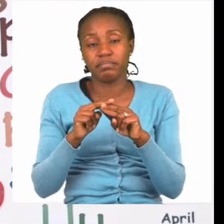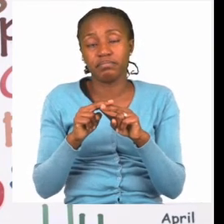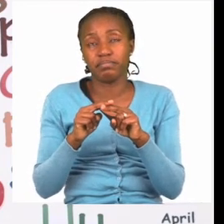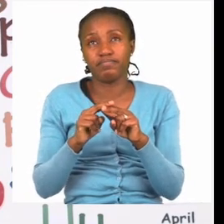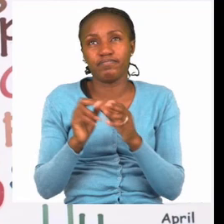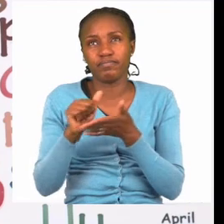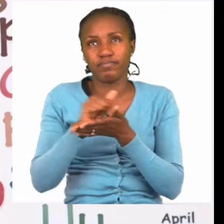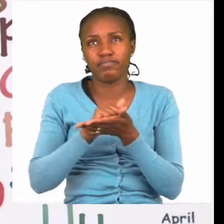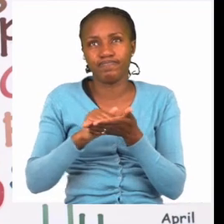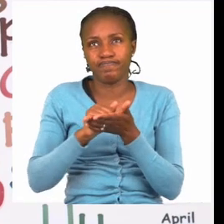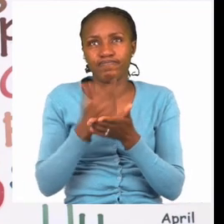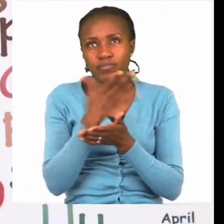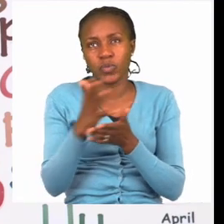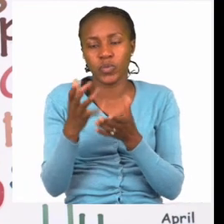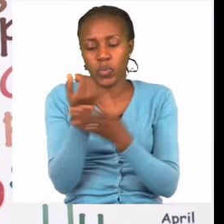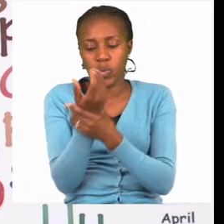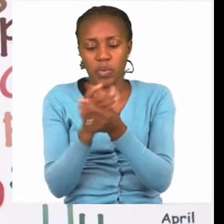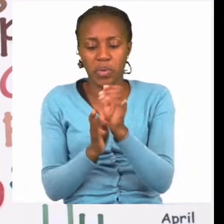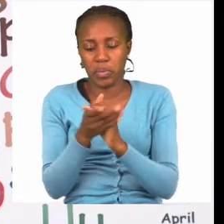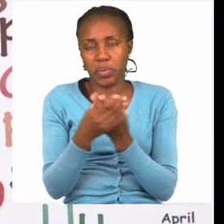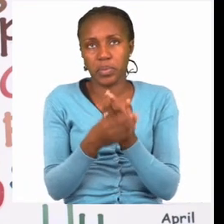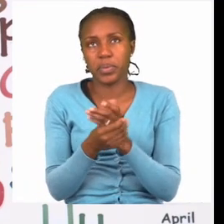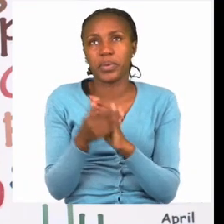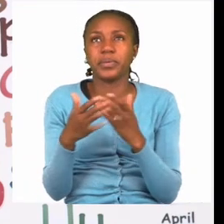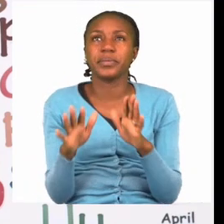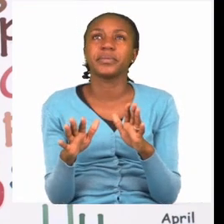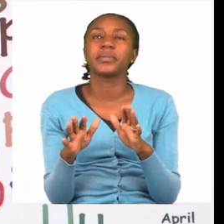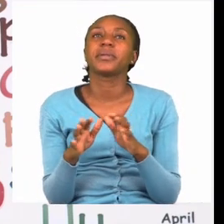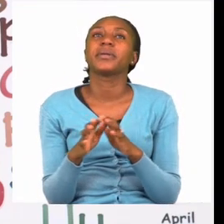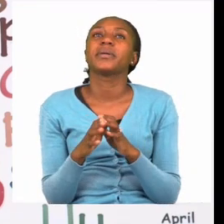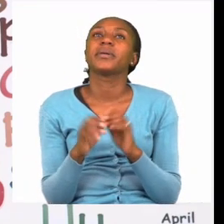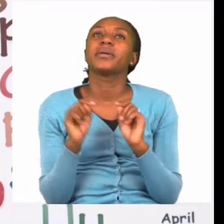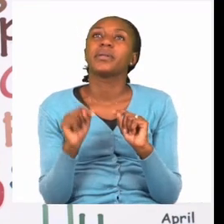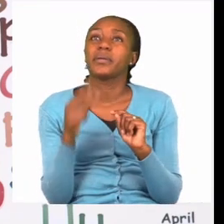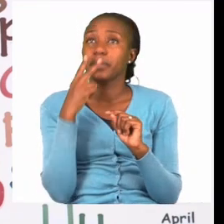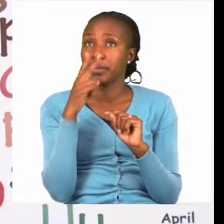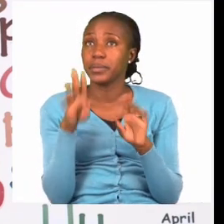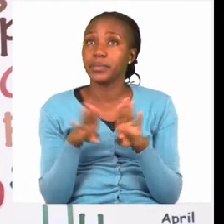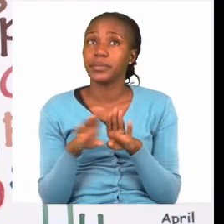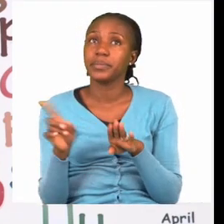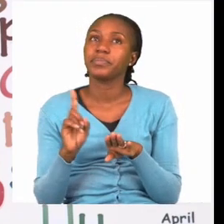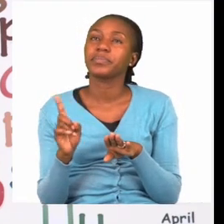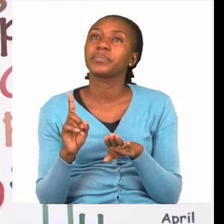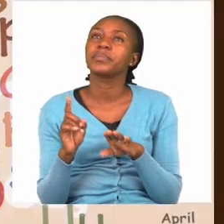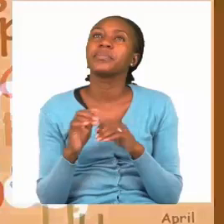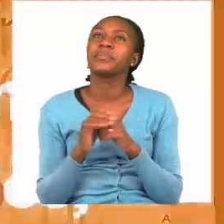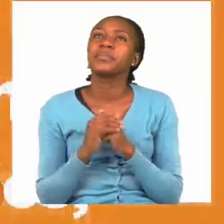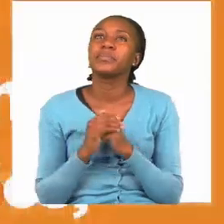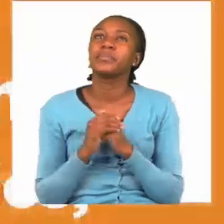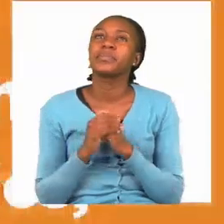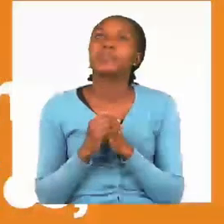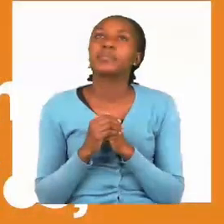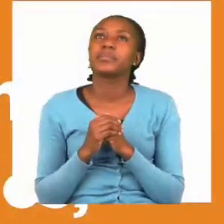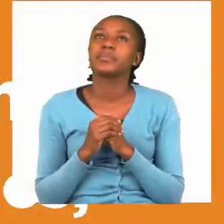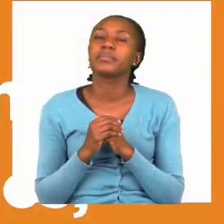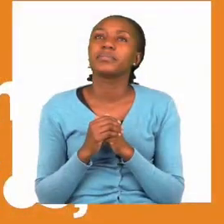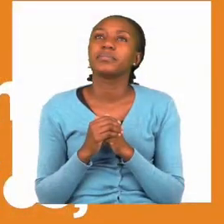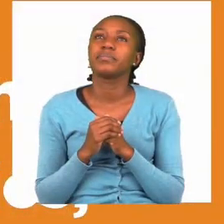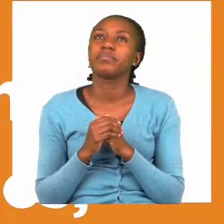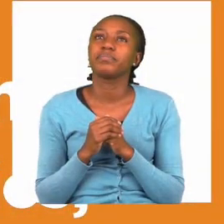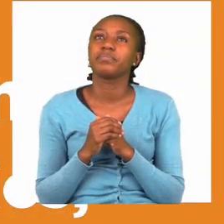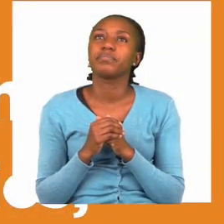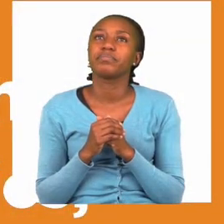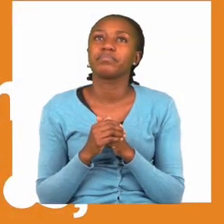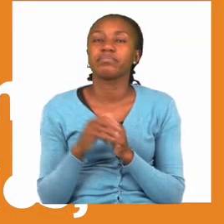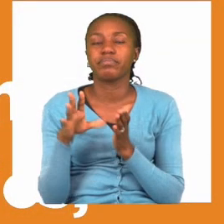with soap and water. Now, let's see what we are going to learn about today.